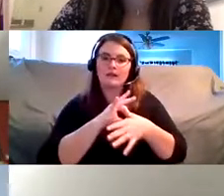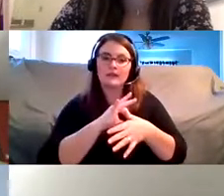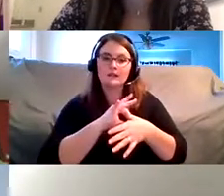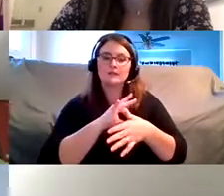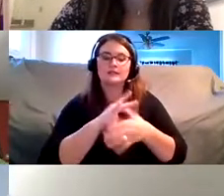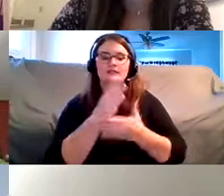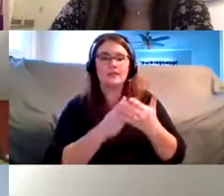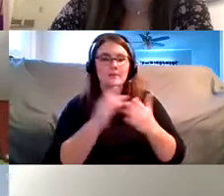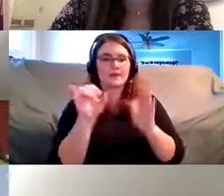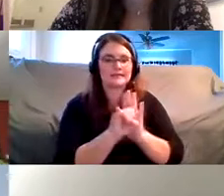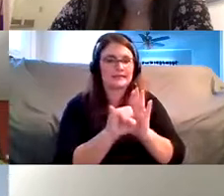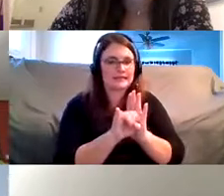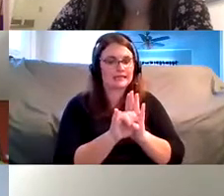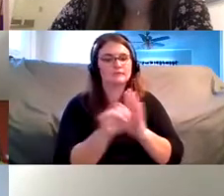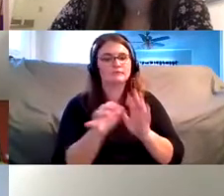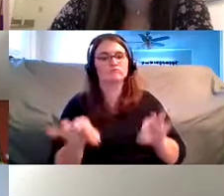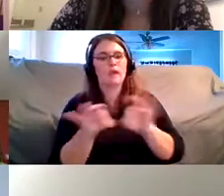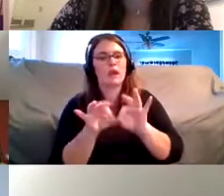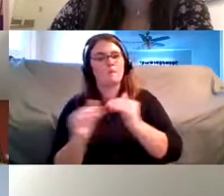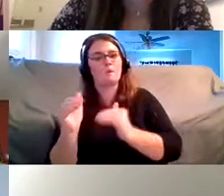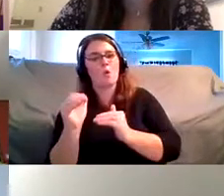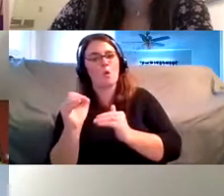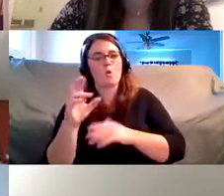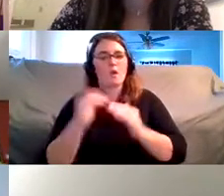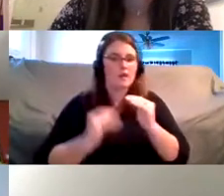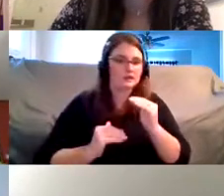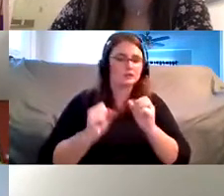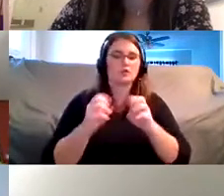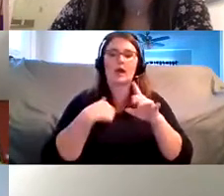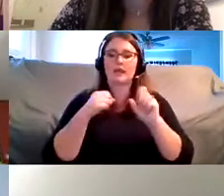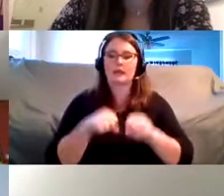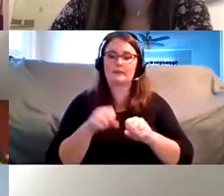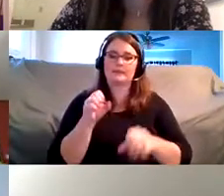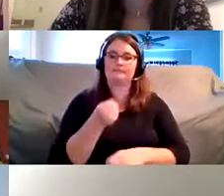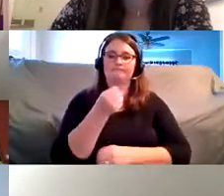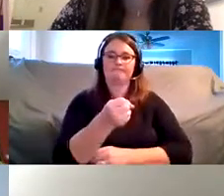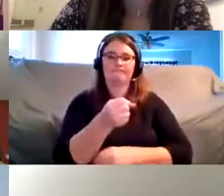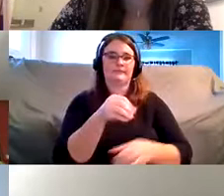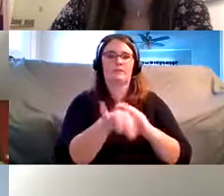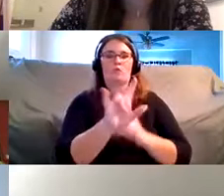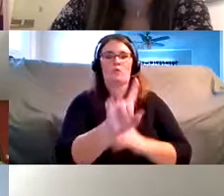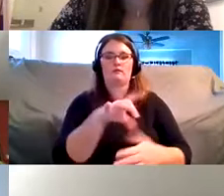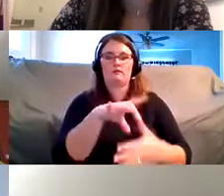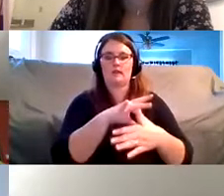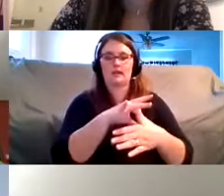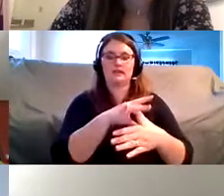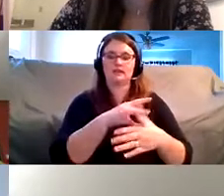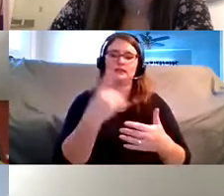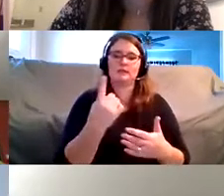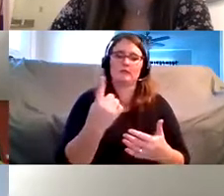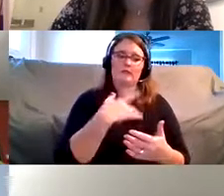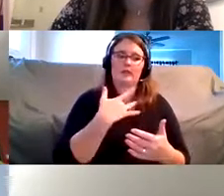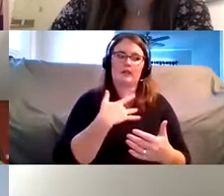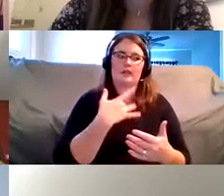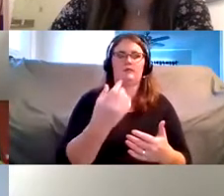matter more or less, if that makes sense. So I can be in a context and feel like, I don't know, someone is throwing something at me because they